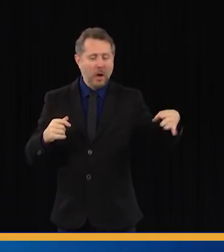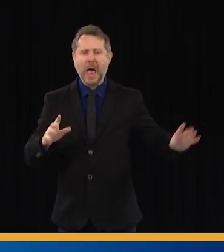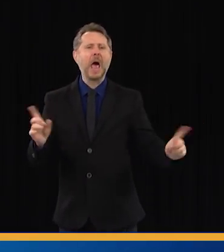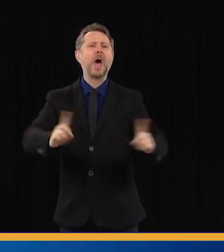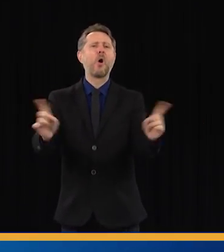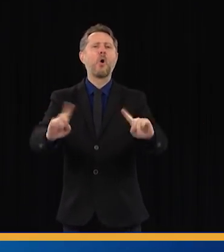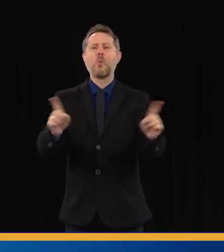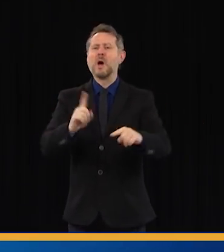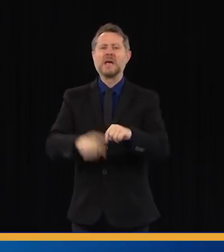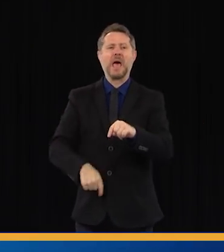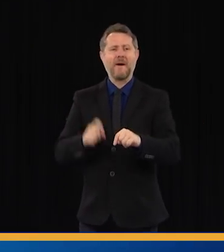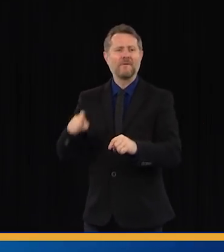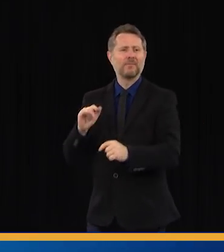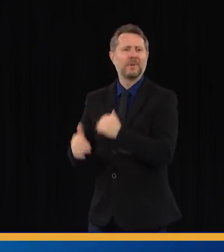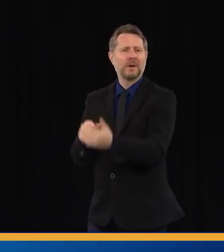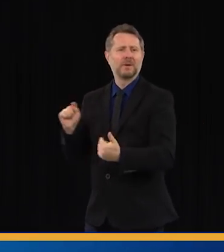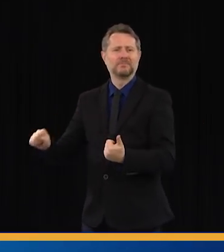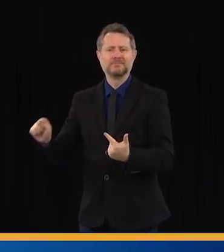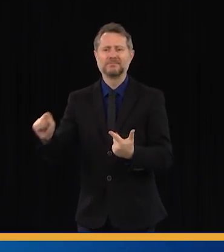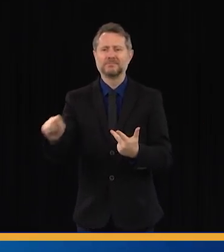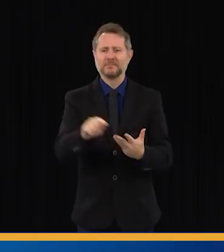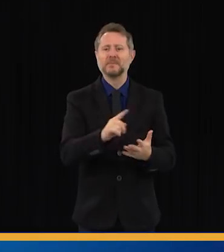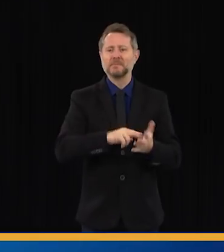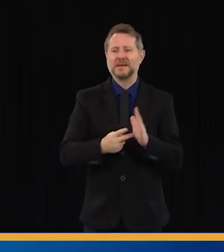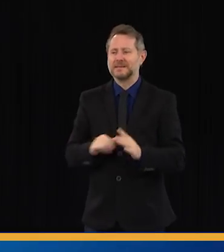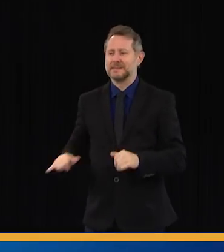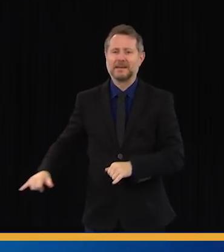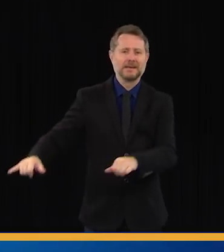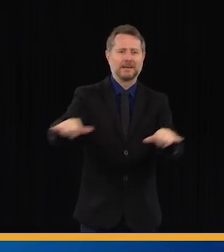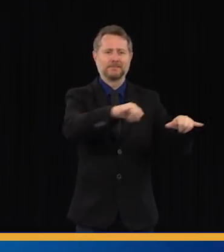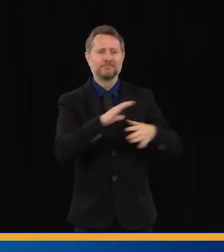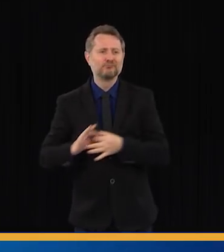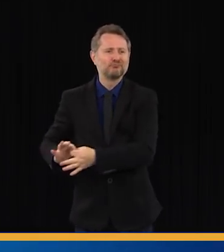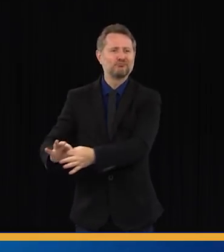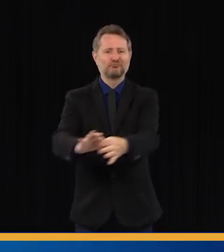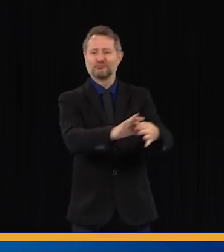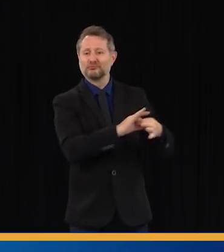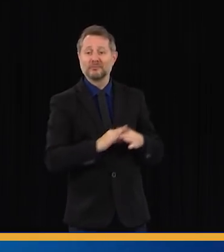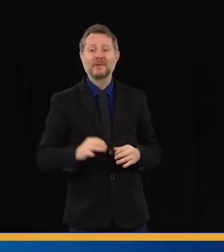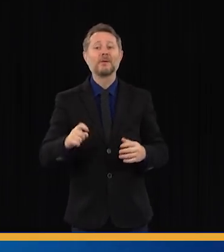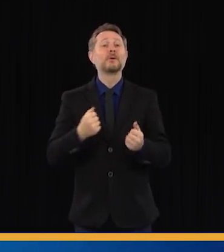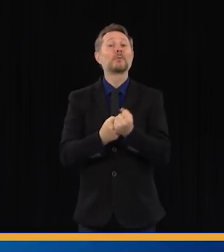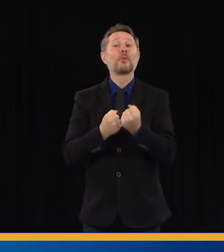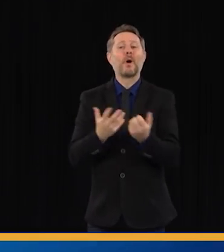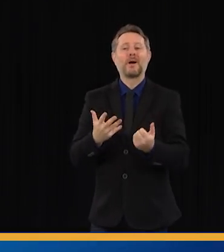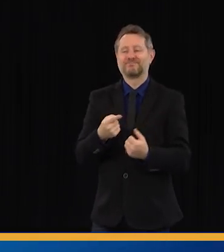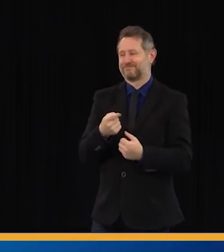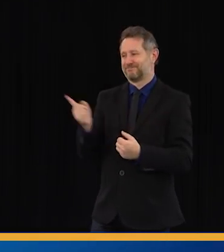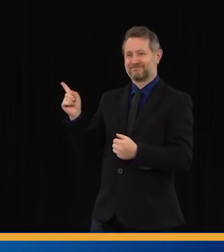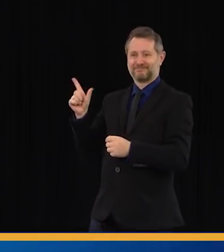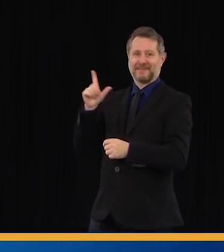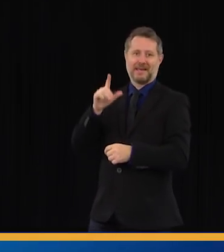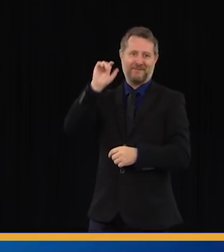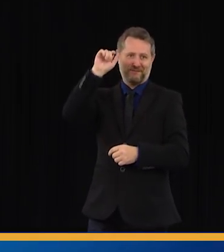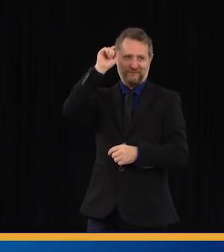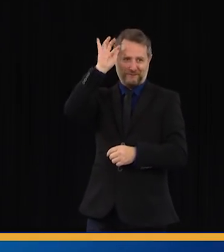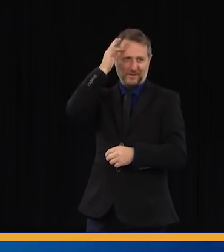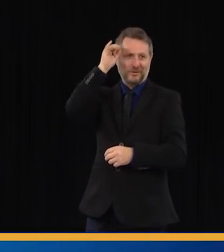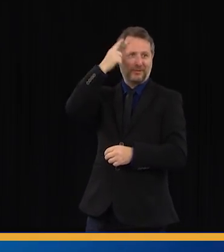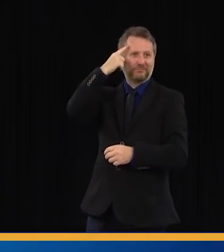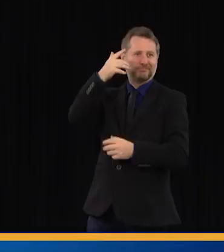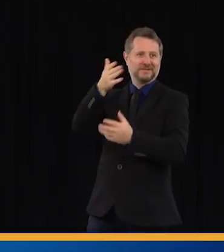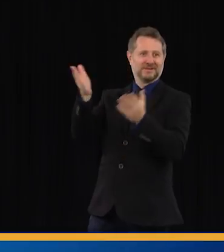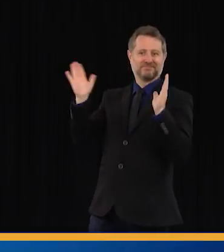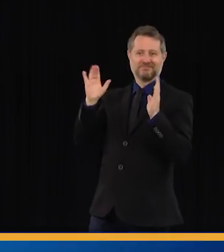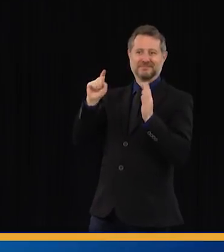That's the coordination. You're going to need federal support. And you're going to need smart legislation passed